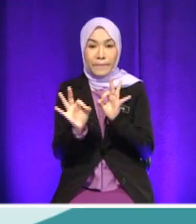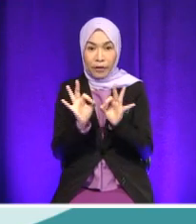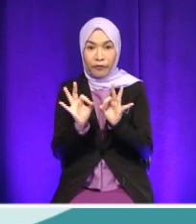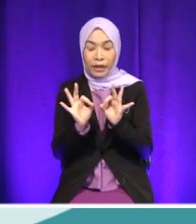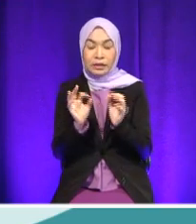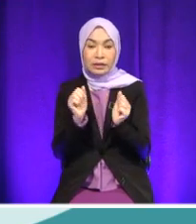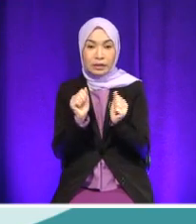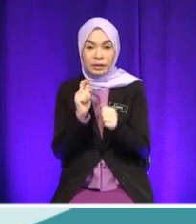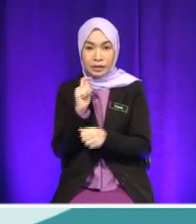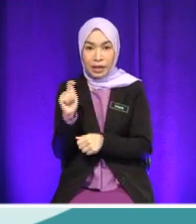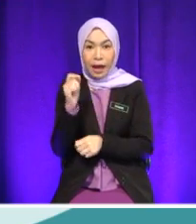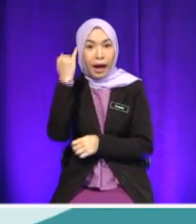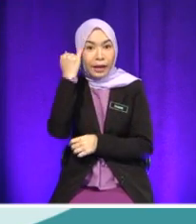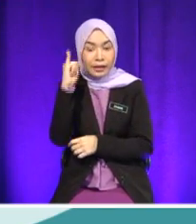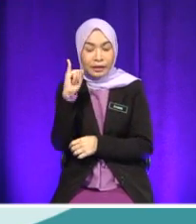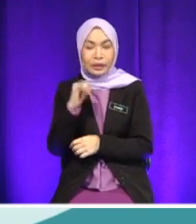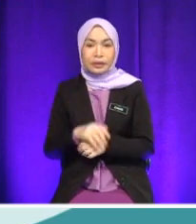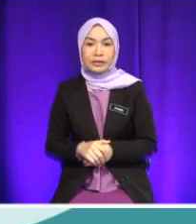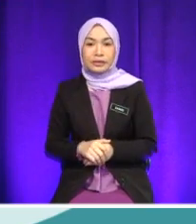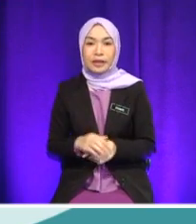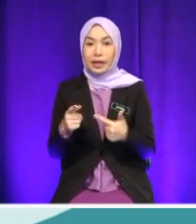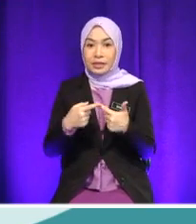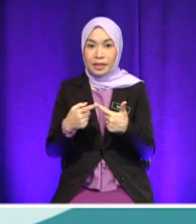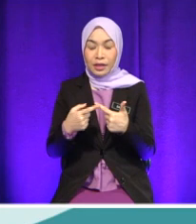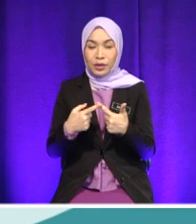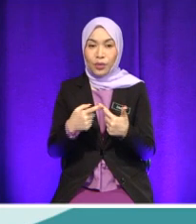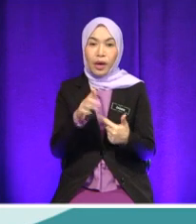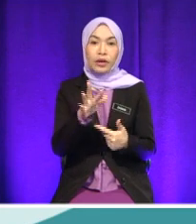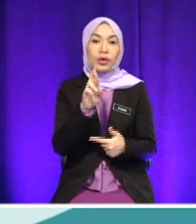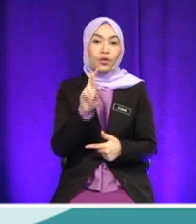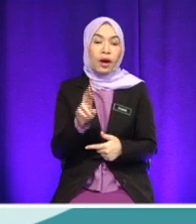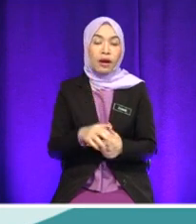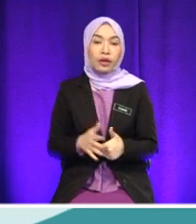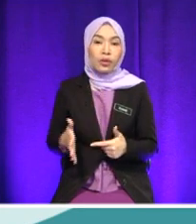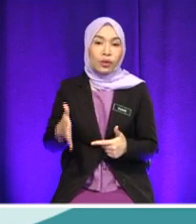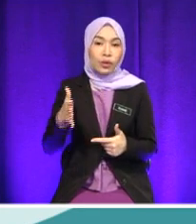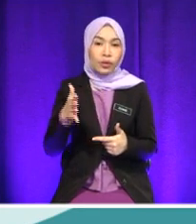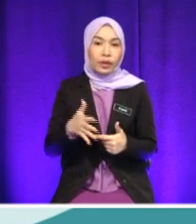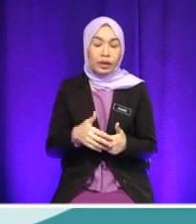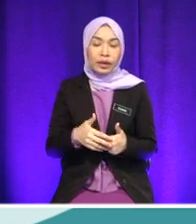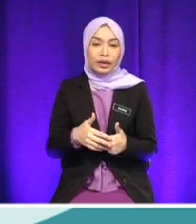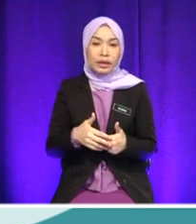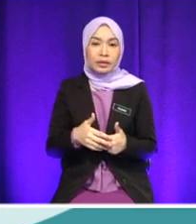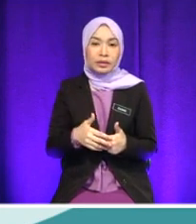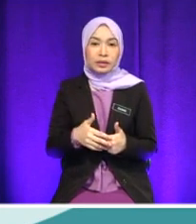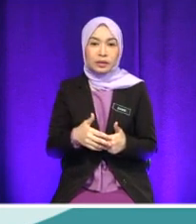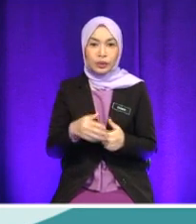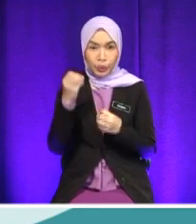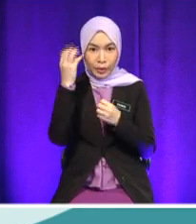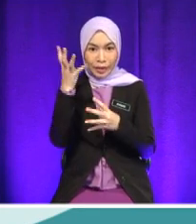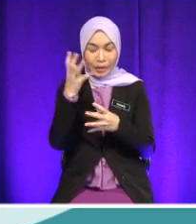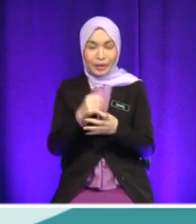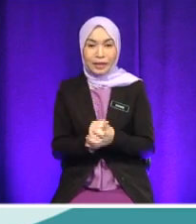now, okay? And then for the second task, you are going to decide, okay? Both of you are going to decide which one is the